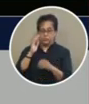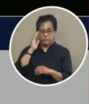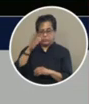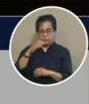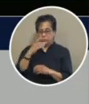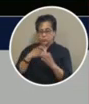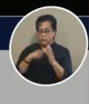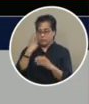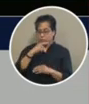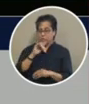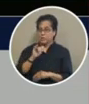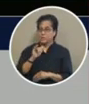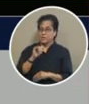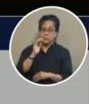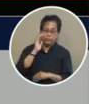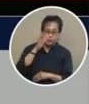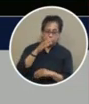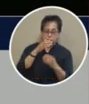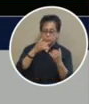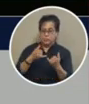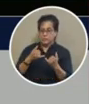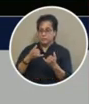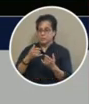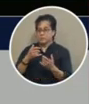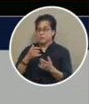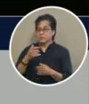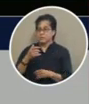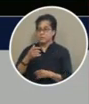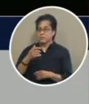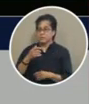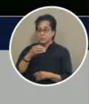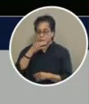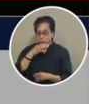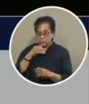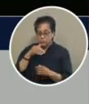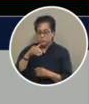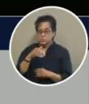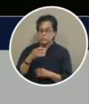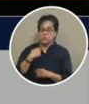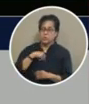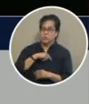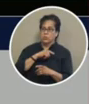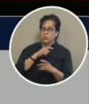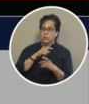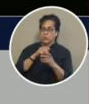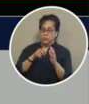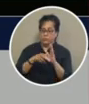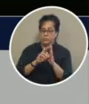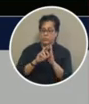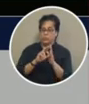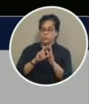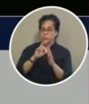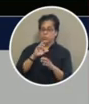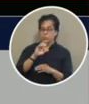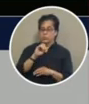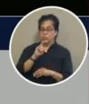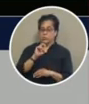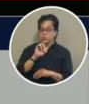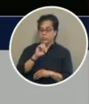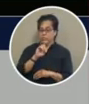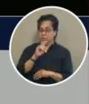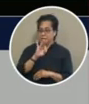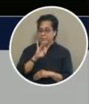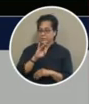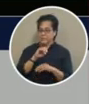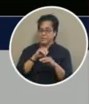like for us in the present and in the very near future? Well, we've been reviewing the impacts that COVID-19 has had, not only on